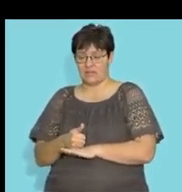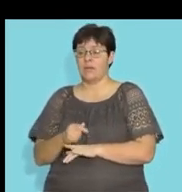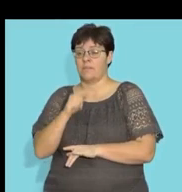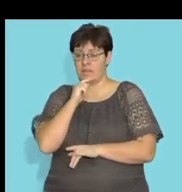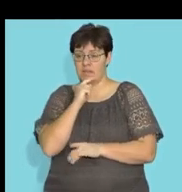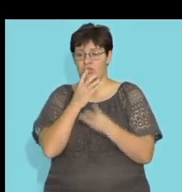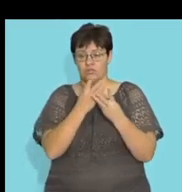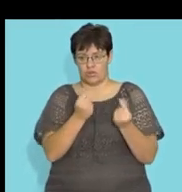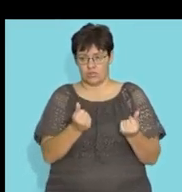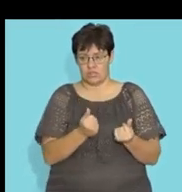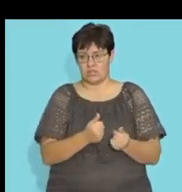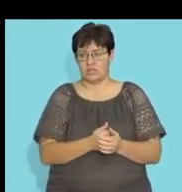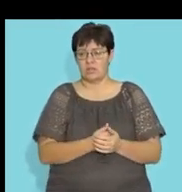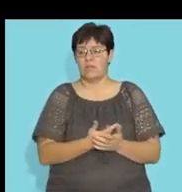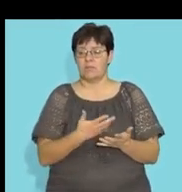be